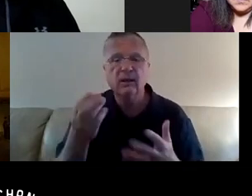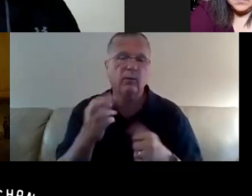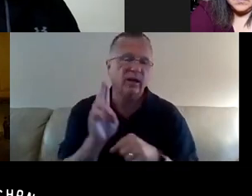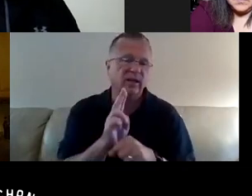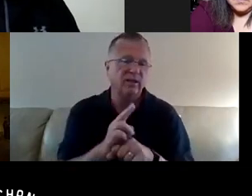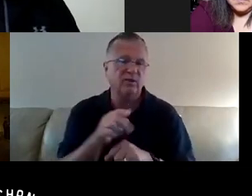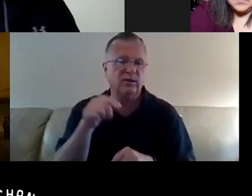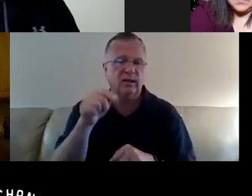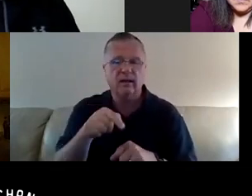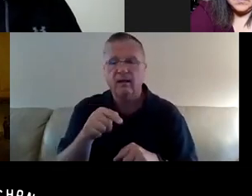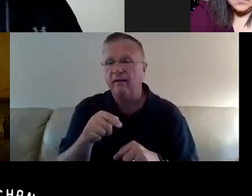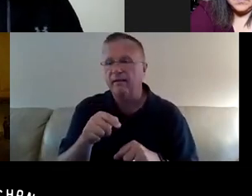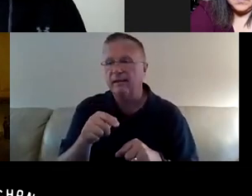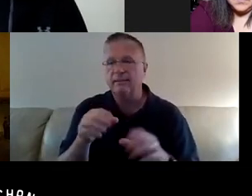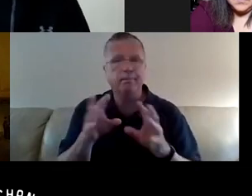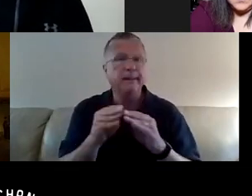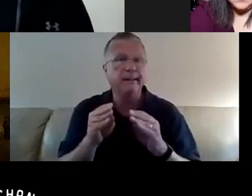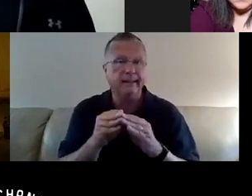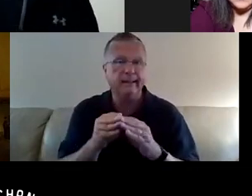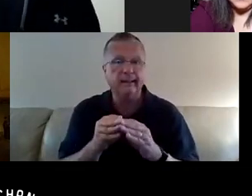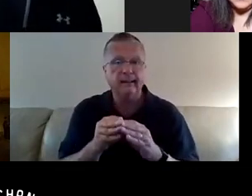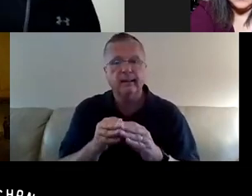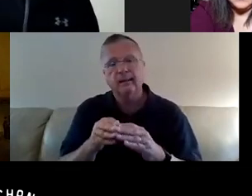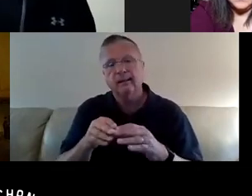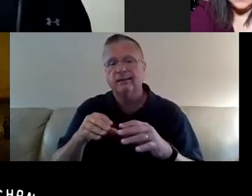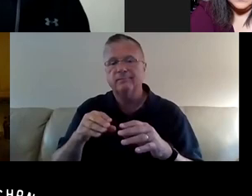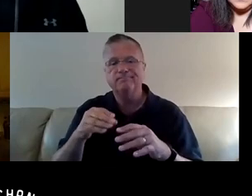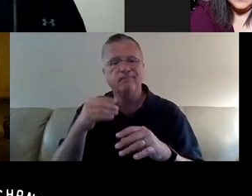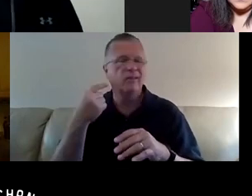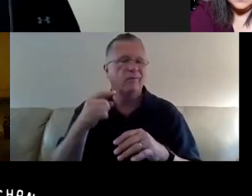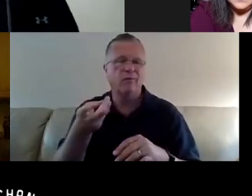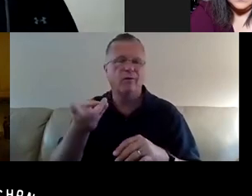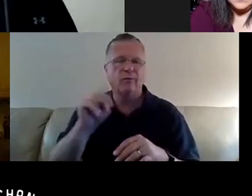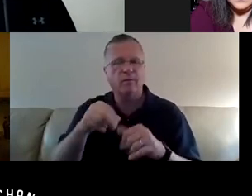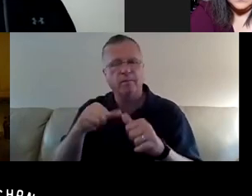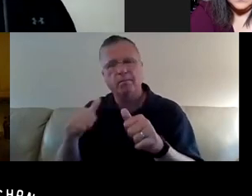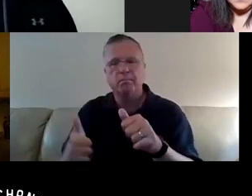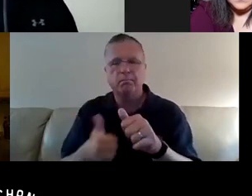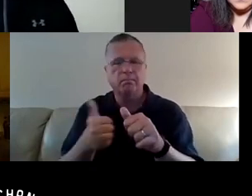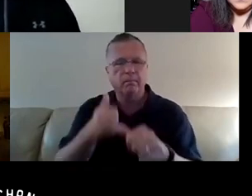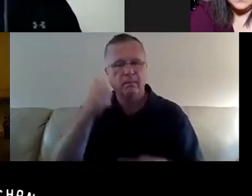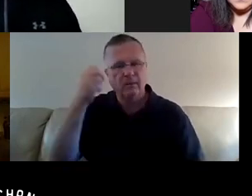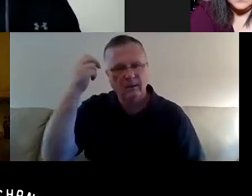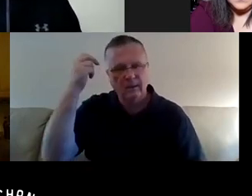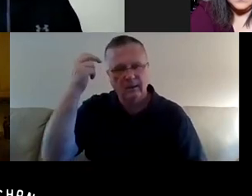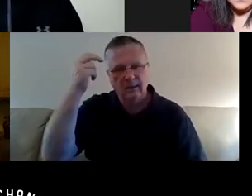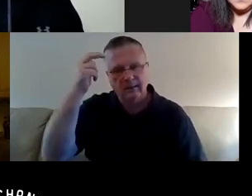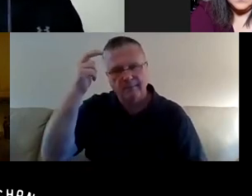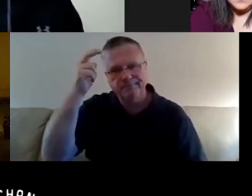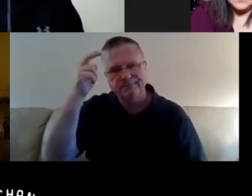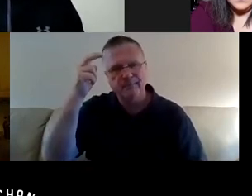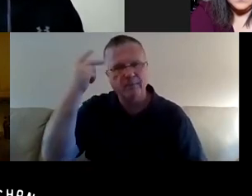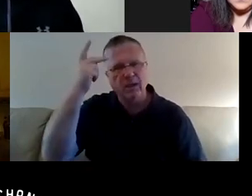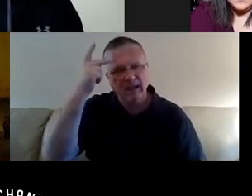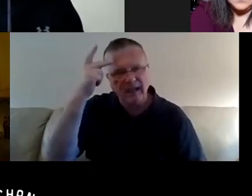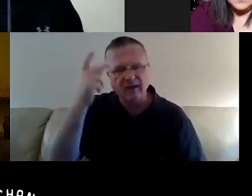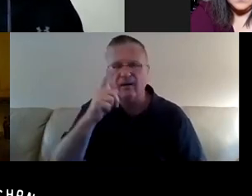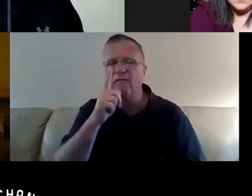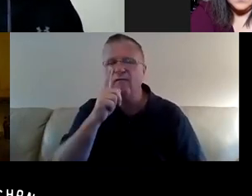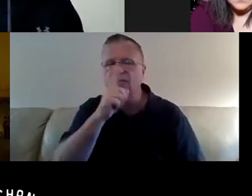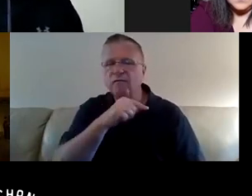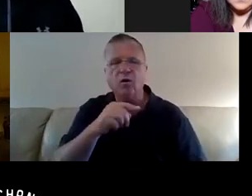venue to pursue a political and a fictitious